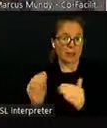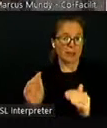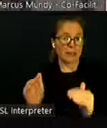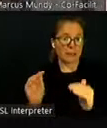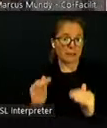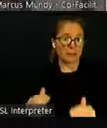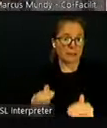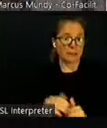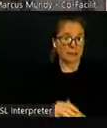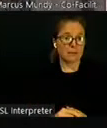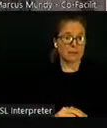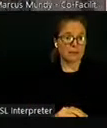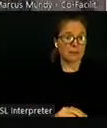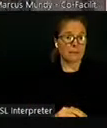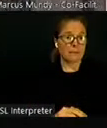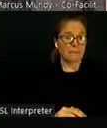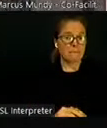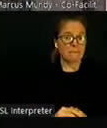please.